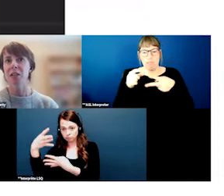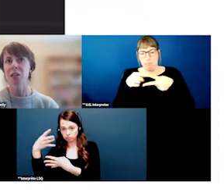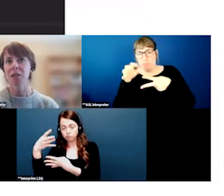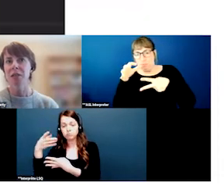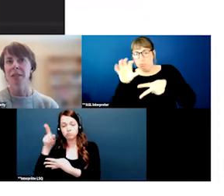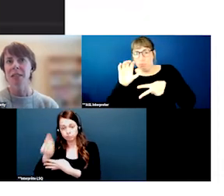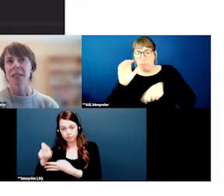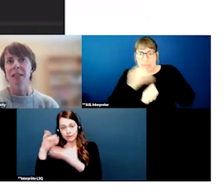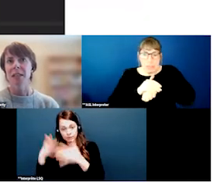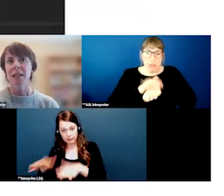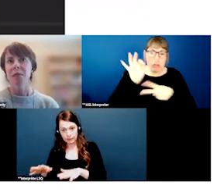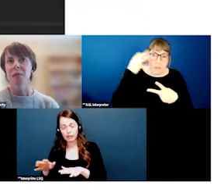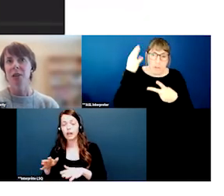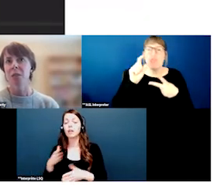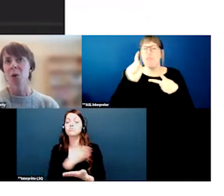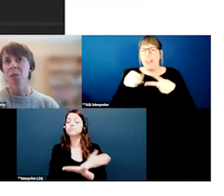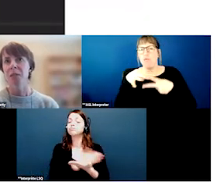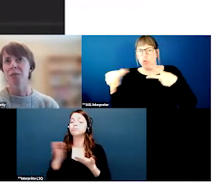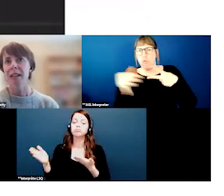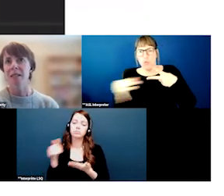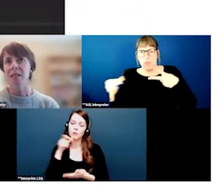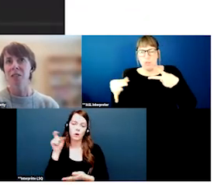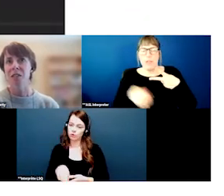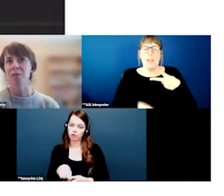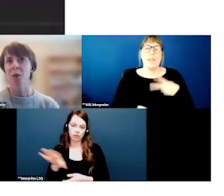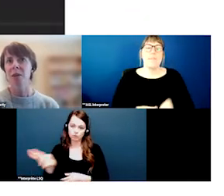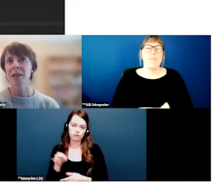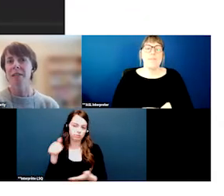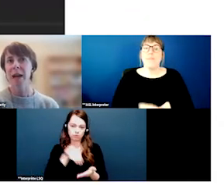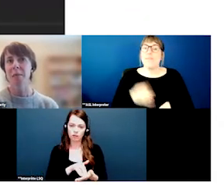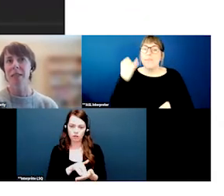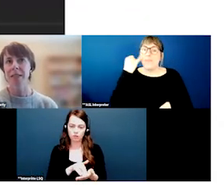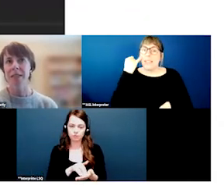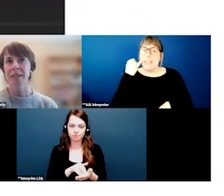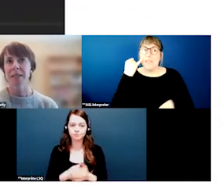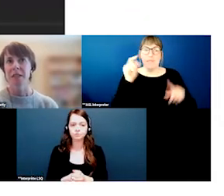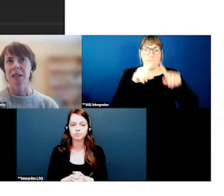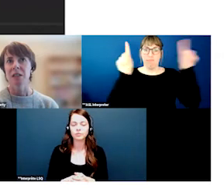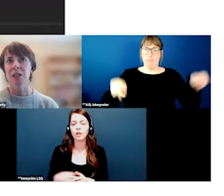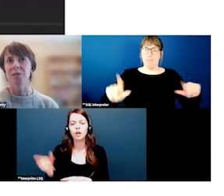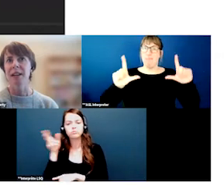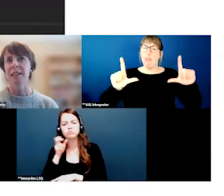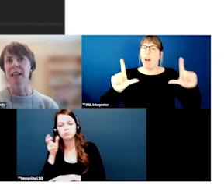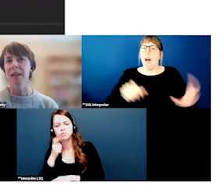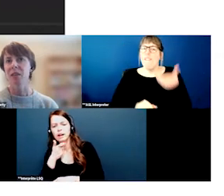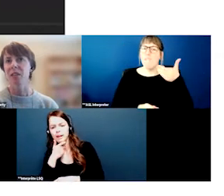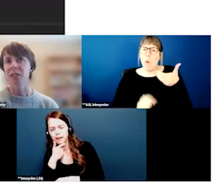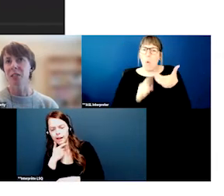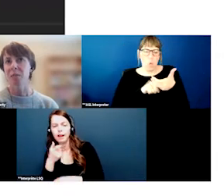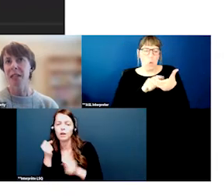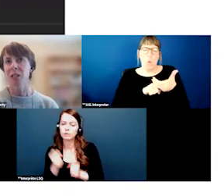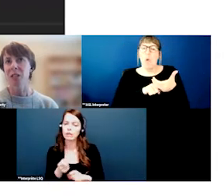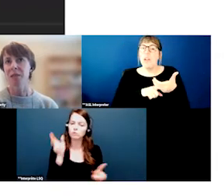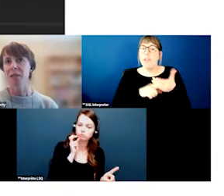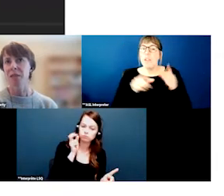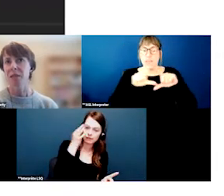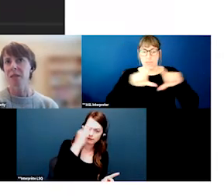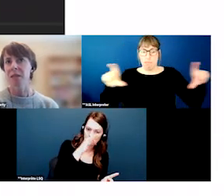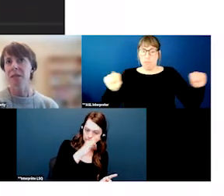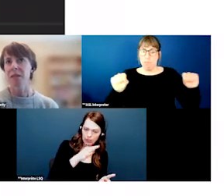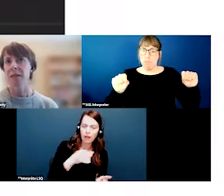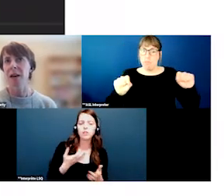in English. If you're on a mobile device, such as a phone or a tablet, you can find language